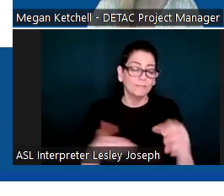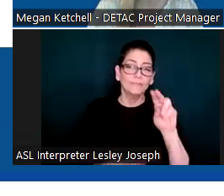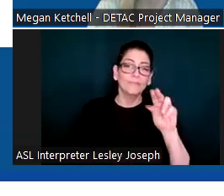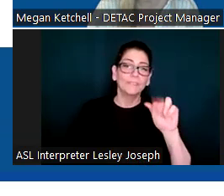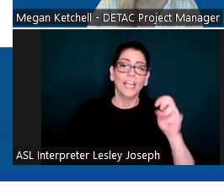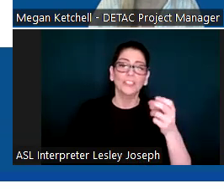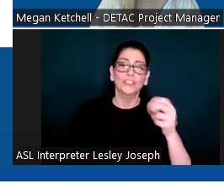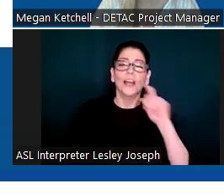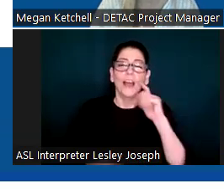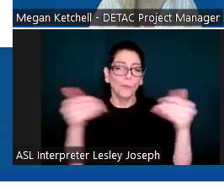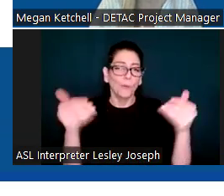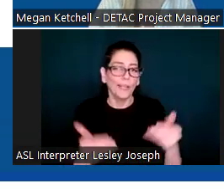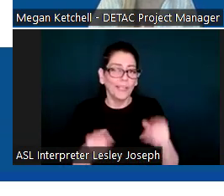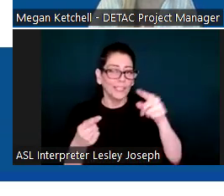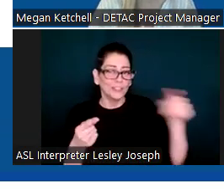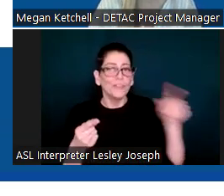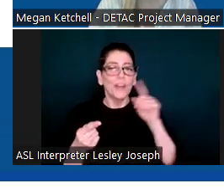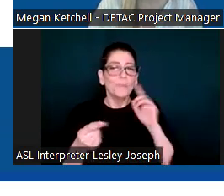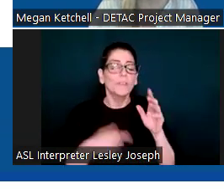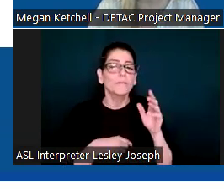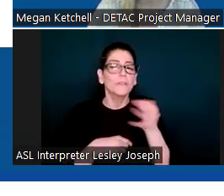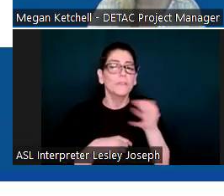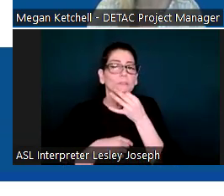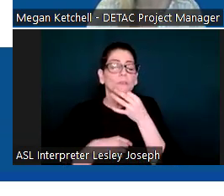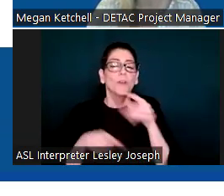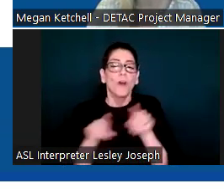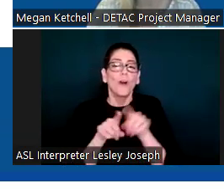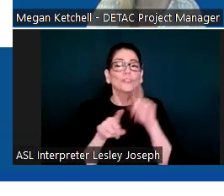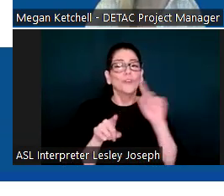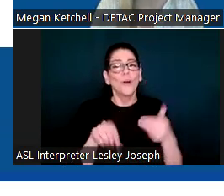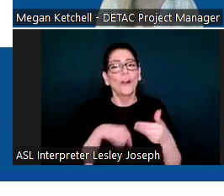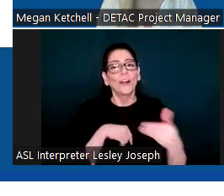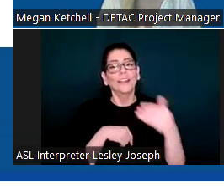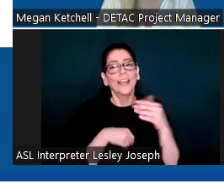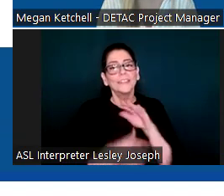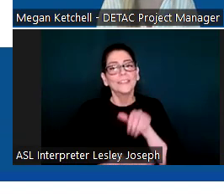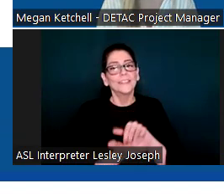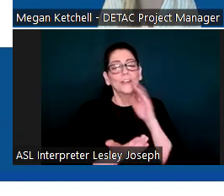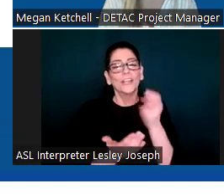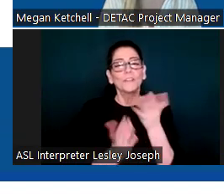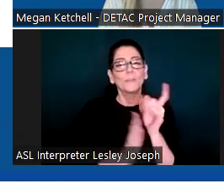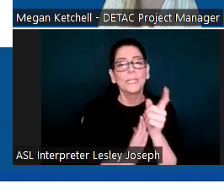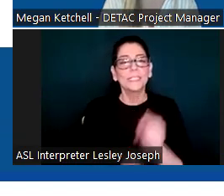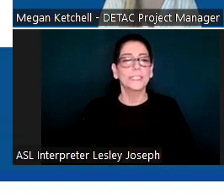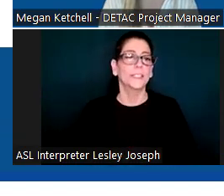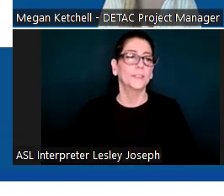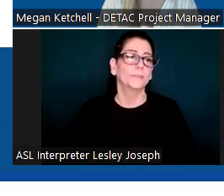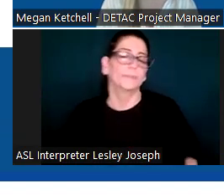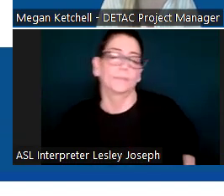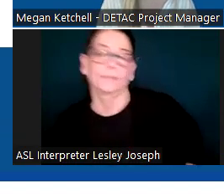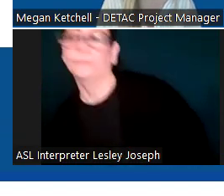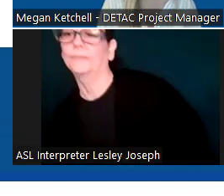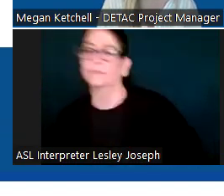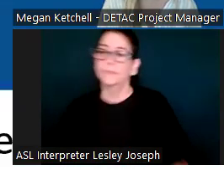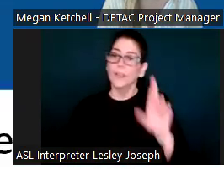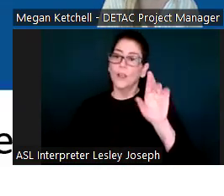a bit later, in addition to our two guest presenters in just a few minutes. And Rebecca, you can go to the